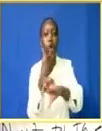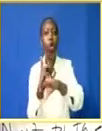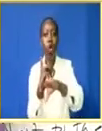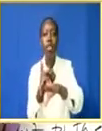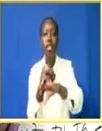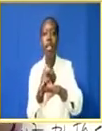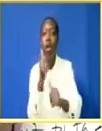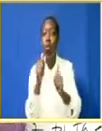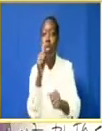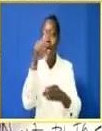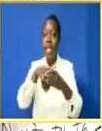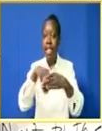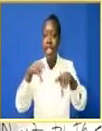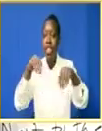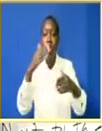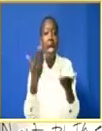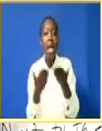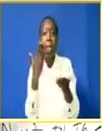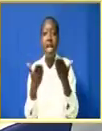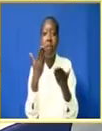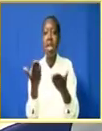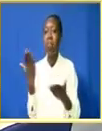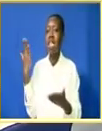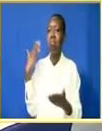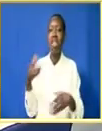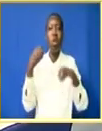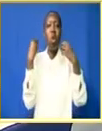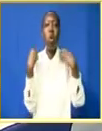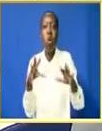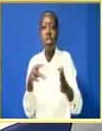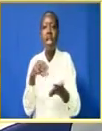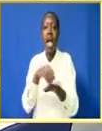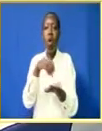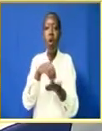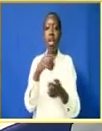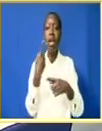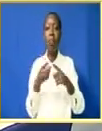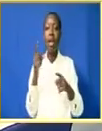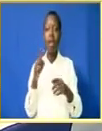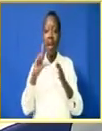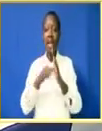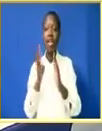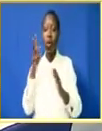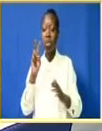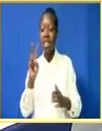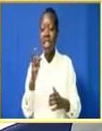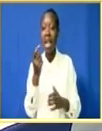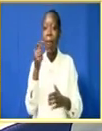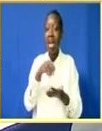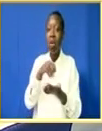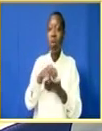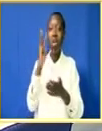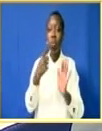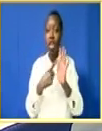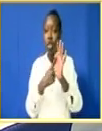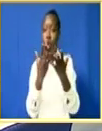Maybe sometimes back you lost a coin. Yeah. You're going to find it just there protruding. Mm. It's going to expose things that were